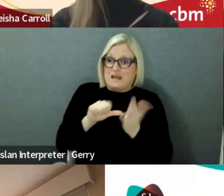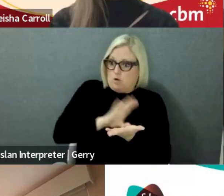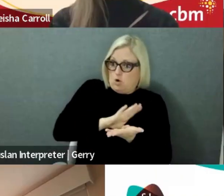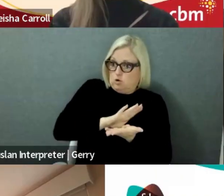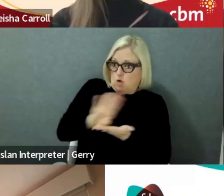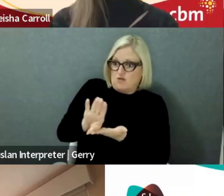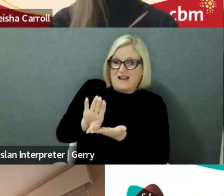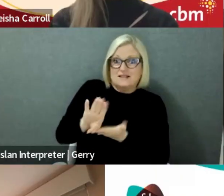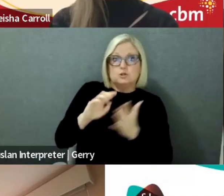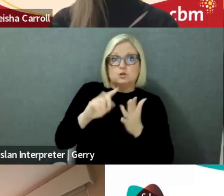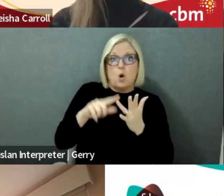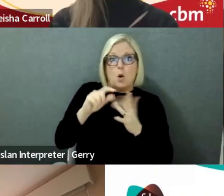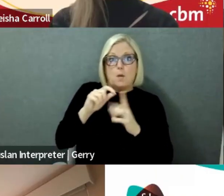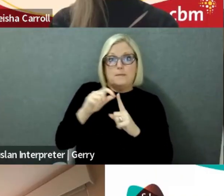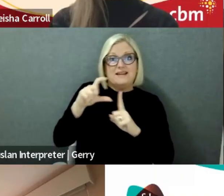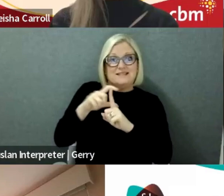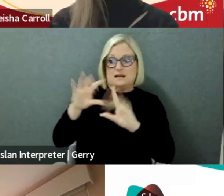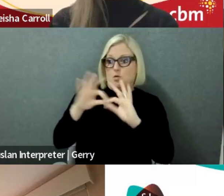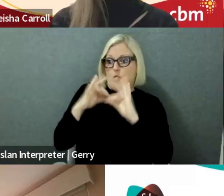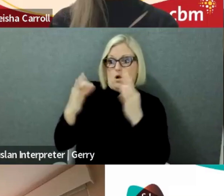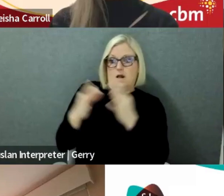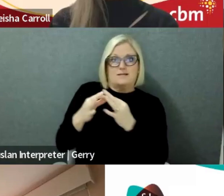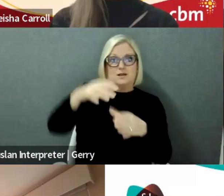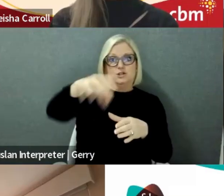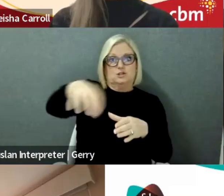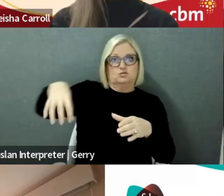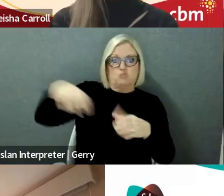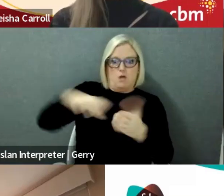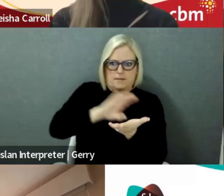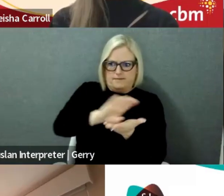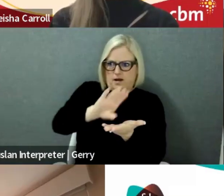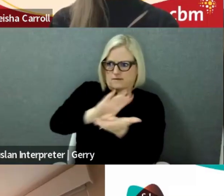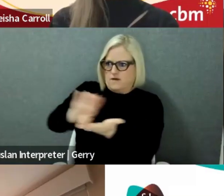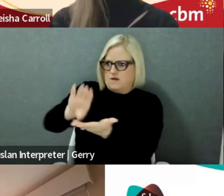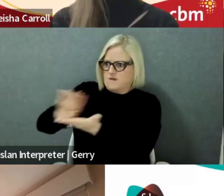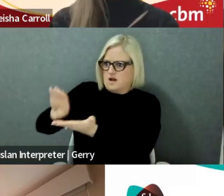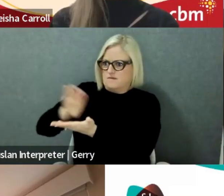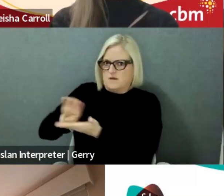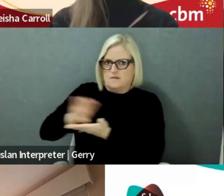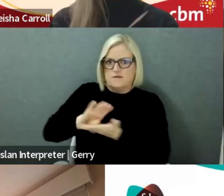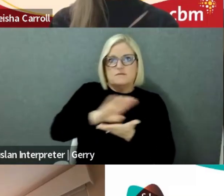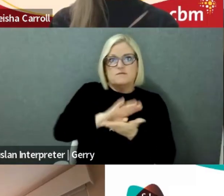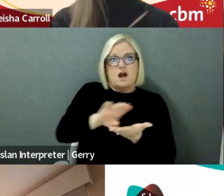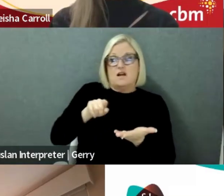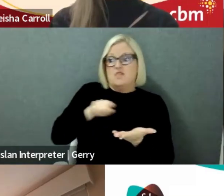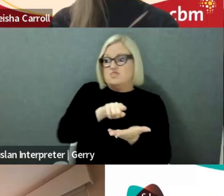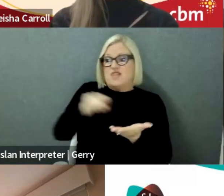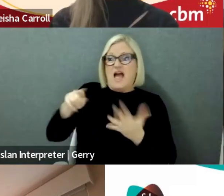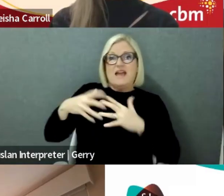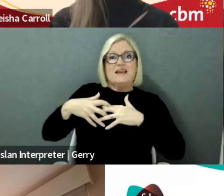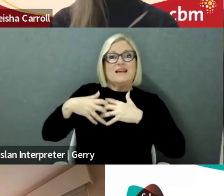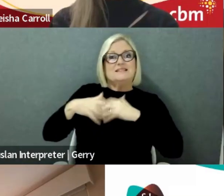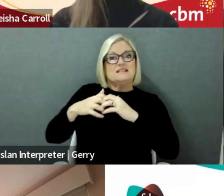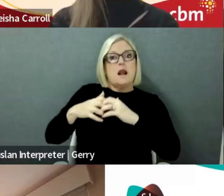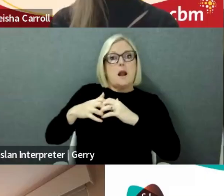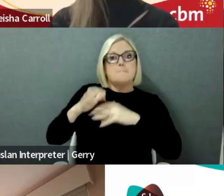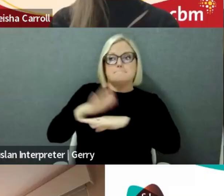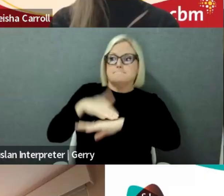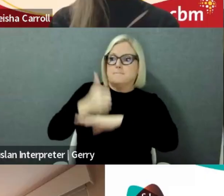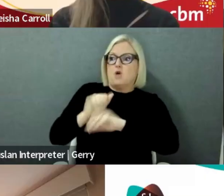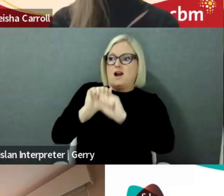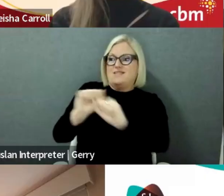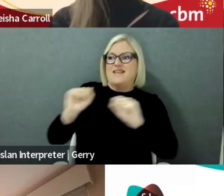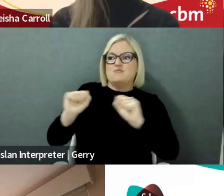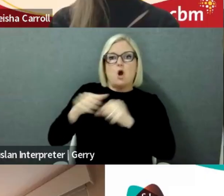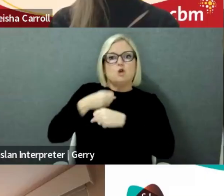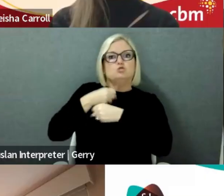core funding, flexible core funding, which we're proud of, so that OPDs can set their own strategic agendas and priorities